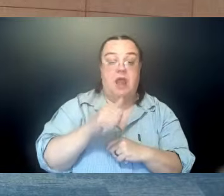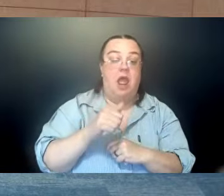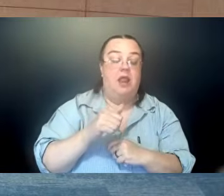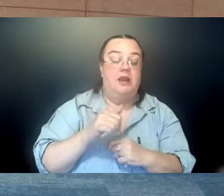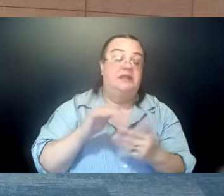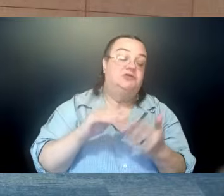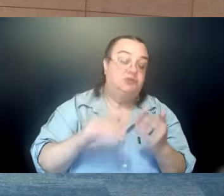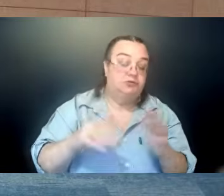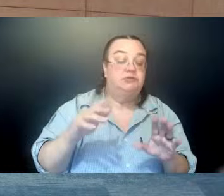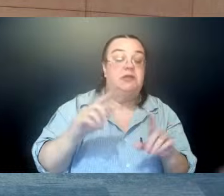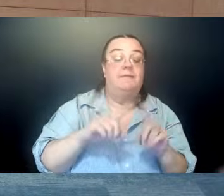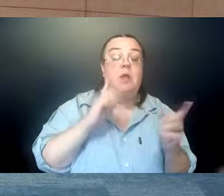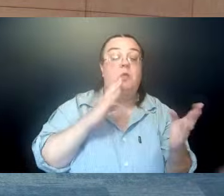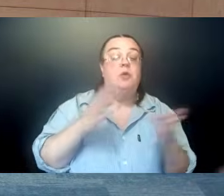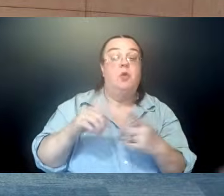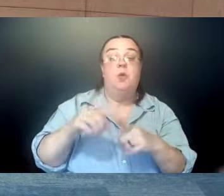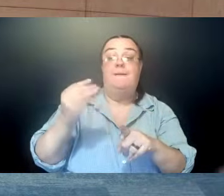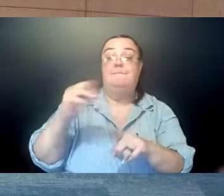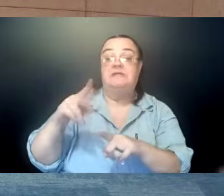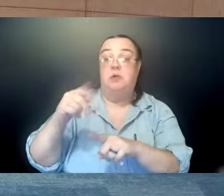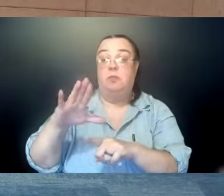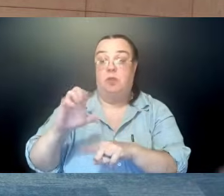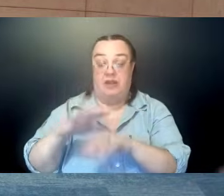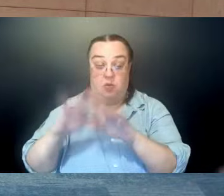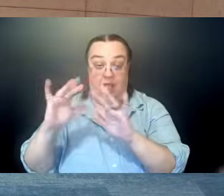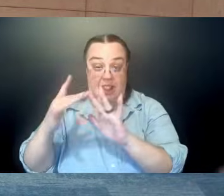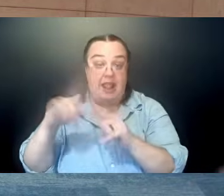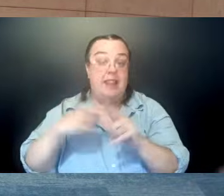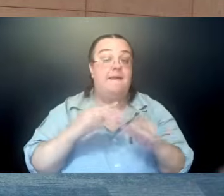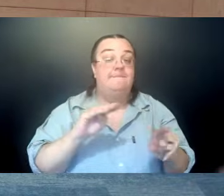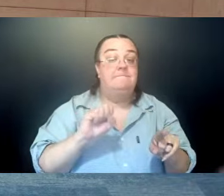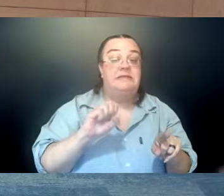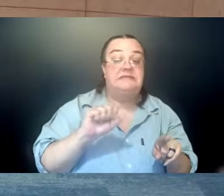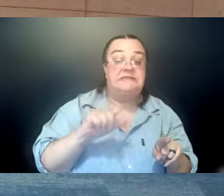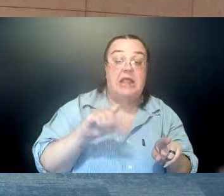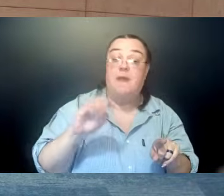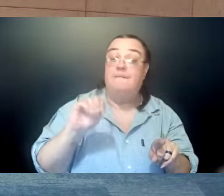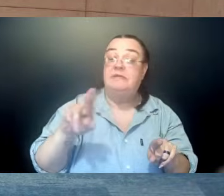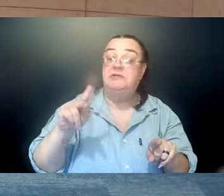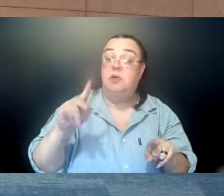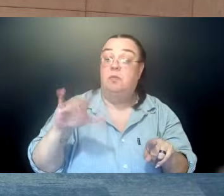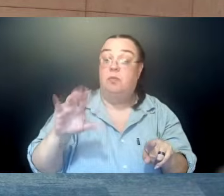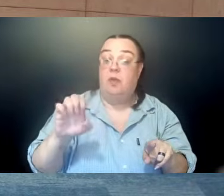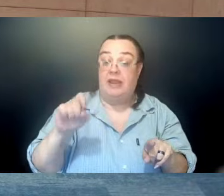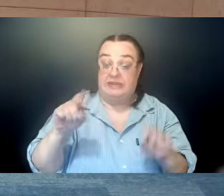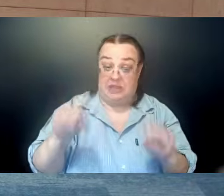turn now to Mr. Price, and then we'll go to Ms. Sallow. Mr. Price, are you able to unmute? You have your hand up?